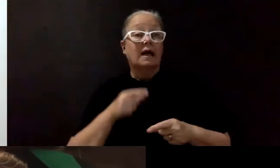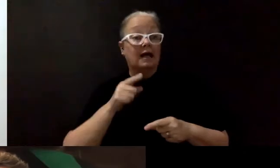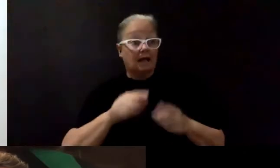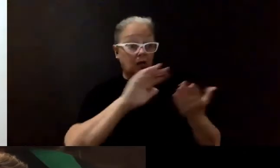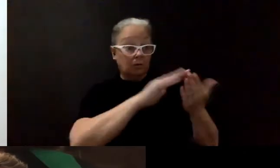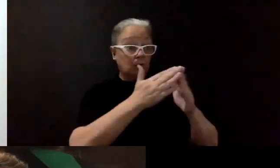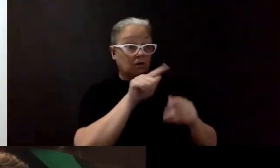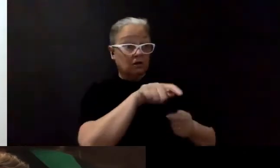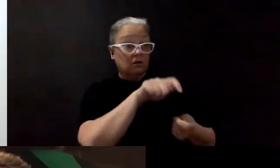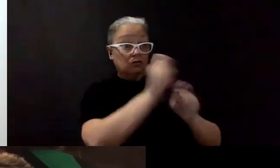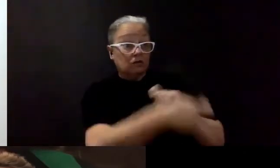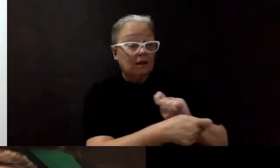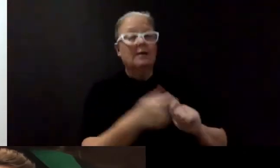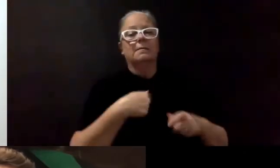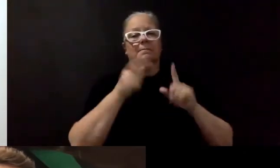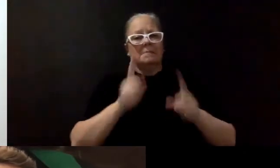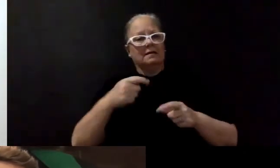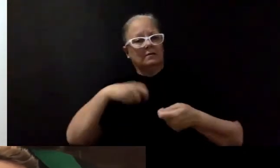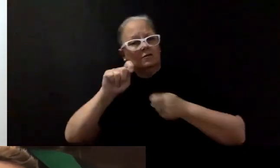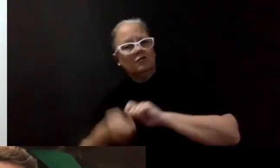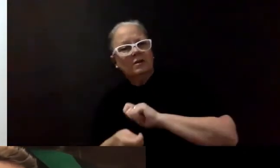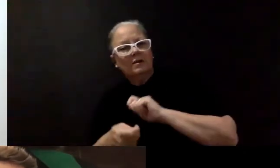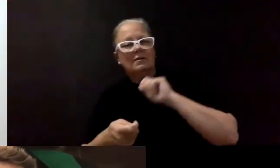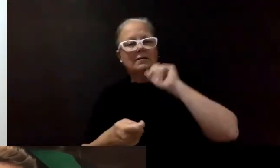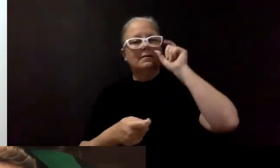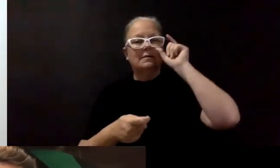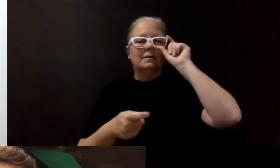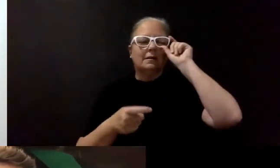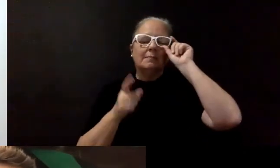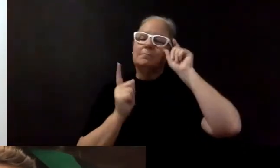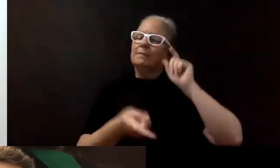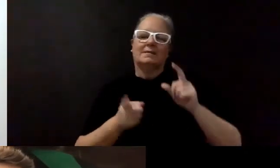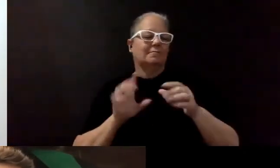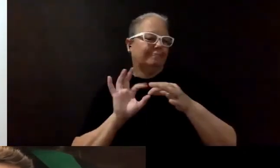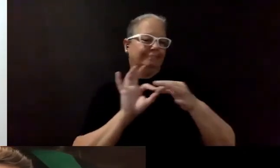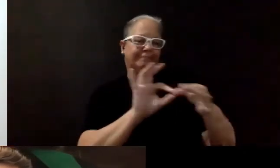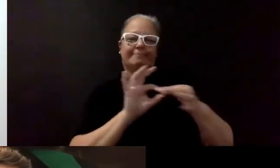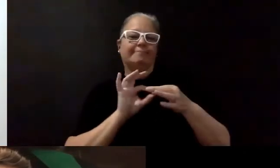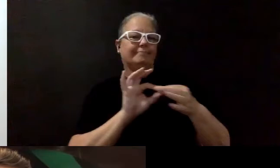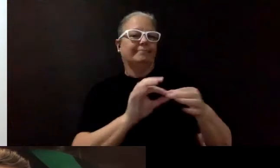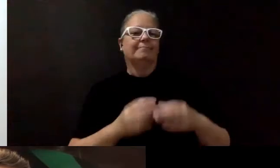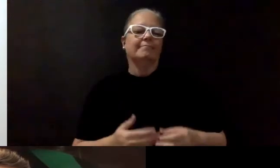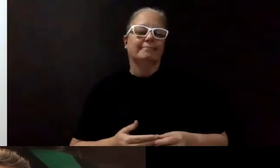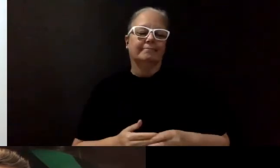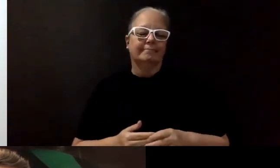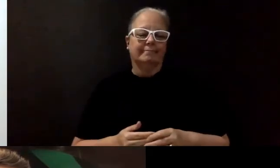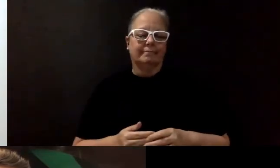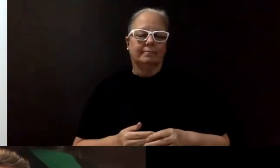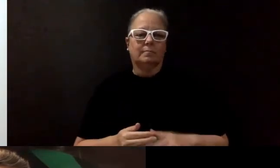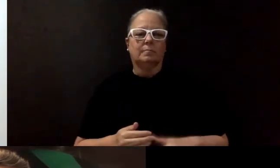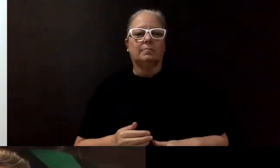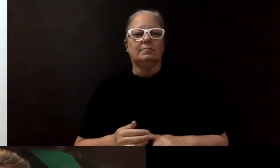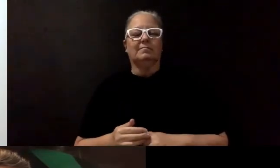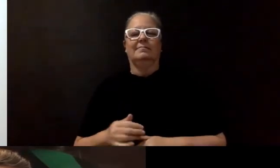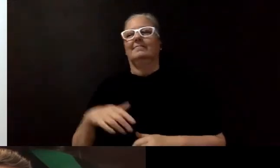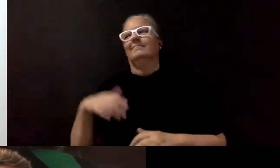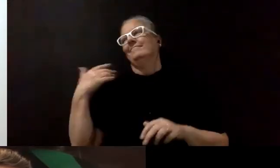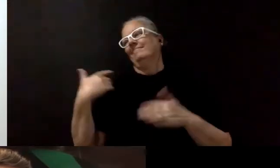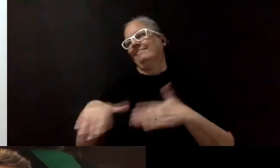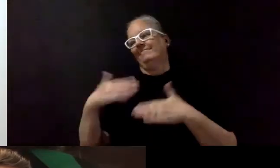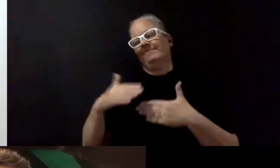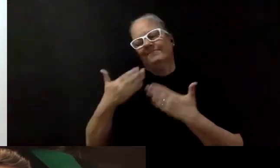important for our organization and social impact initiatives in general. That's amazing. Thank